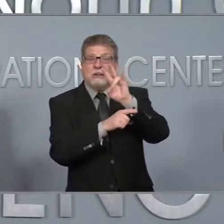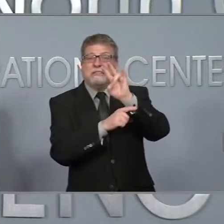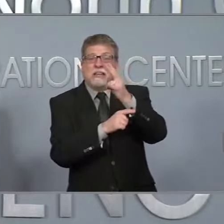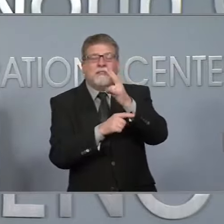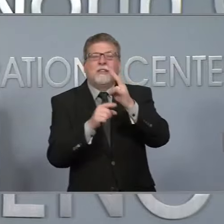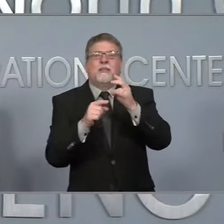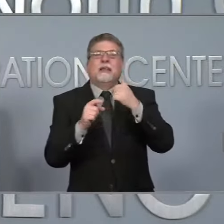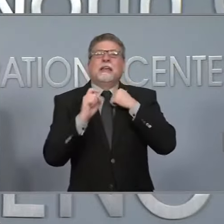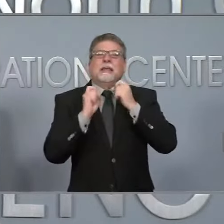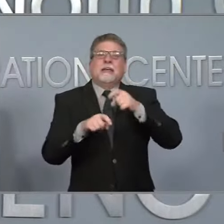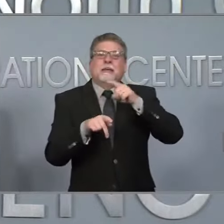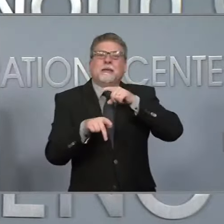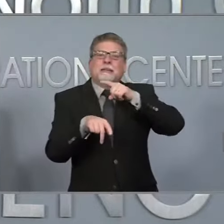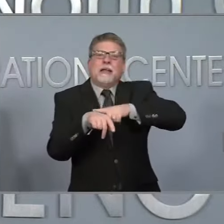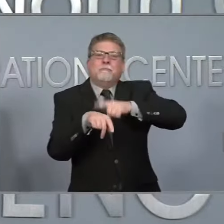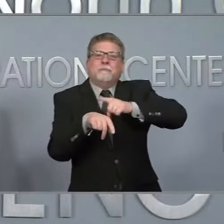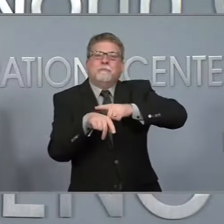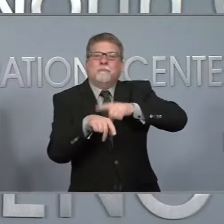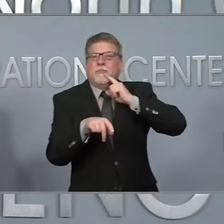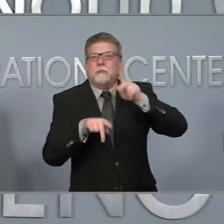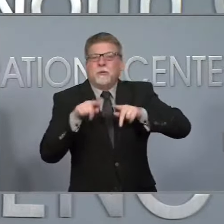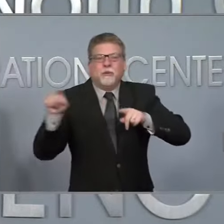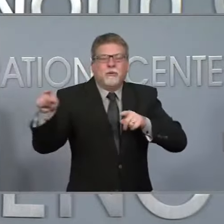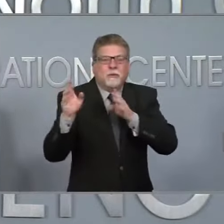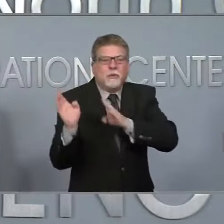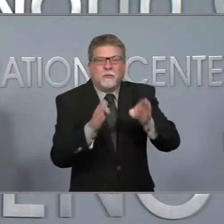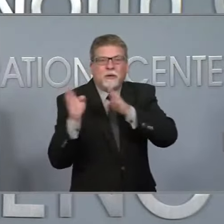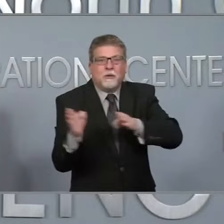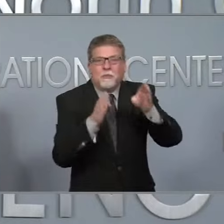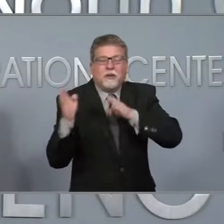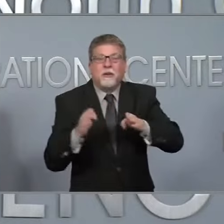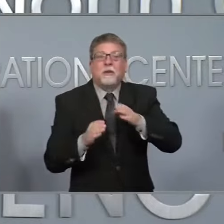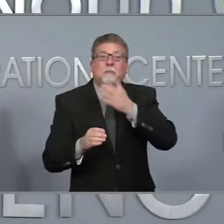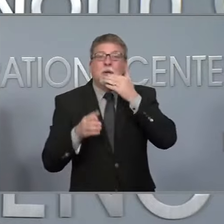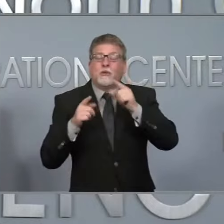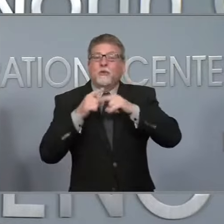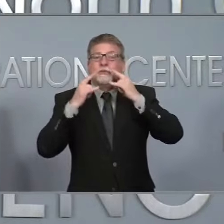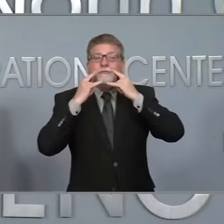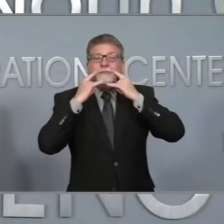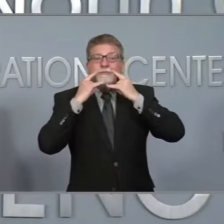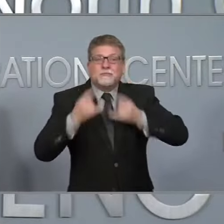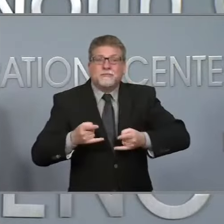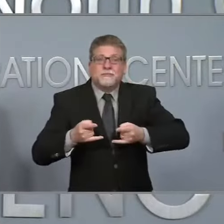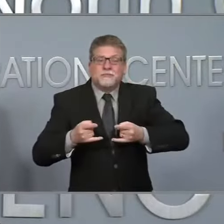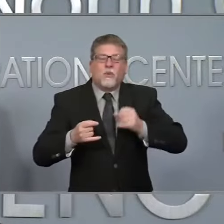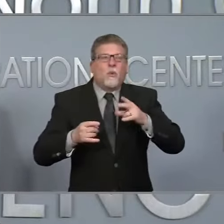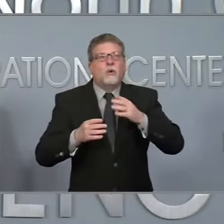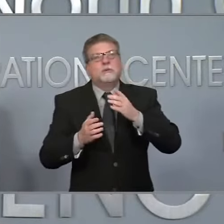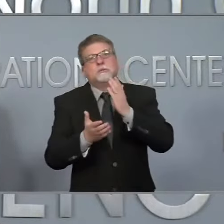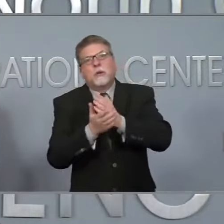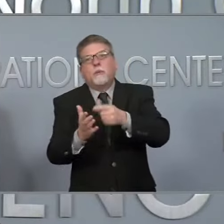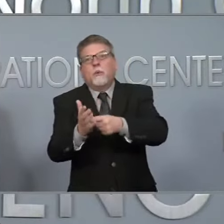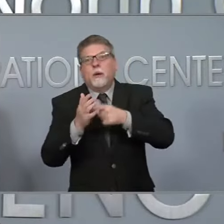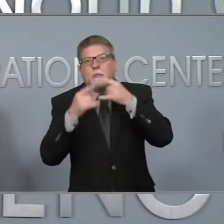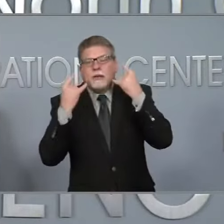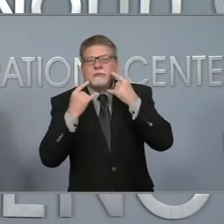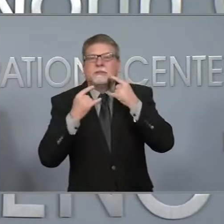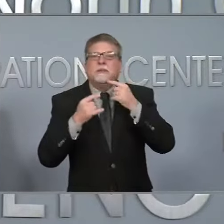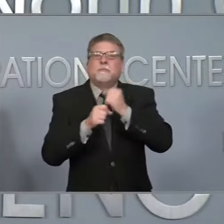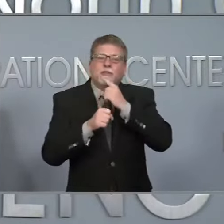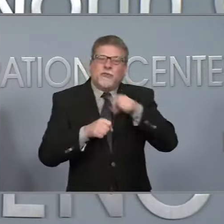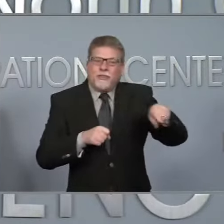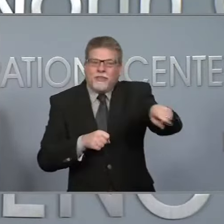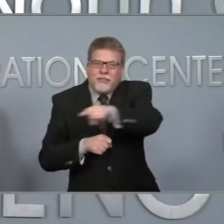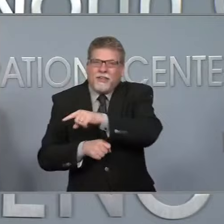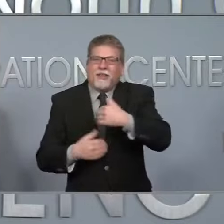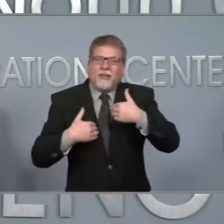or perhaps aren't vaccinated yet can start that process. Vaccines are our most important tool, but also so that we can provide